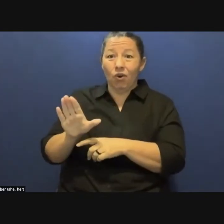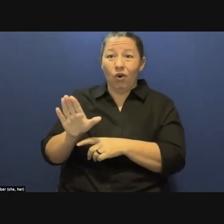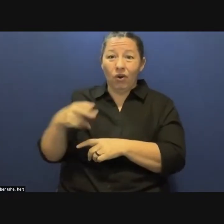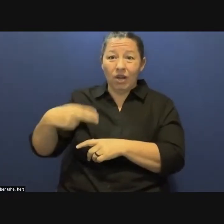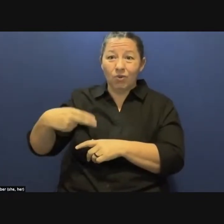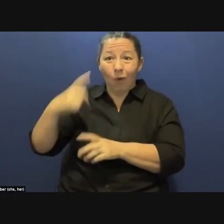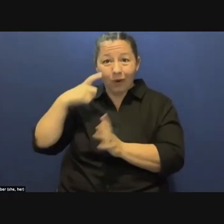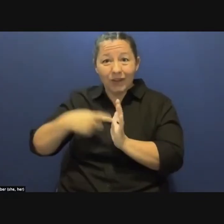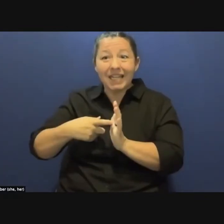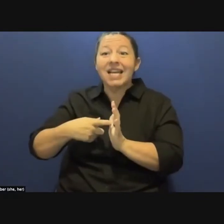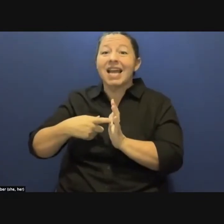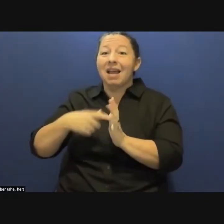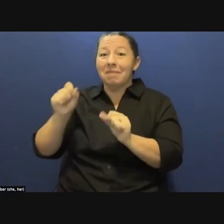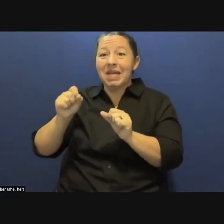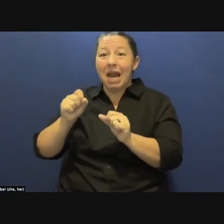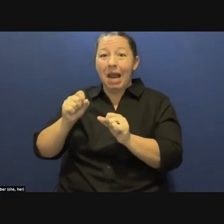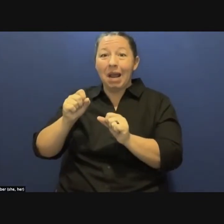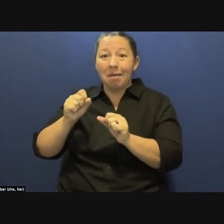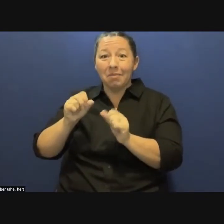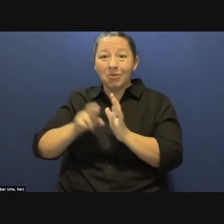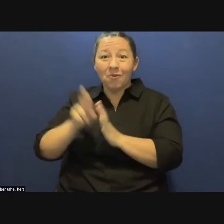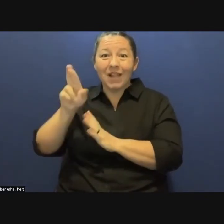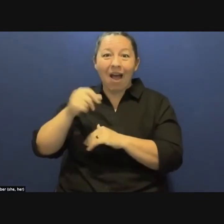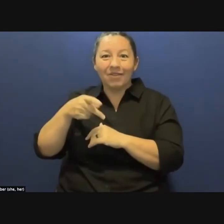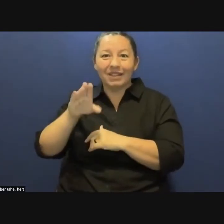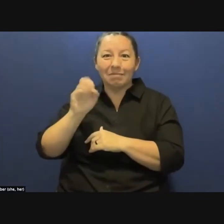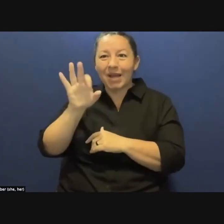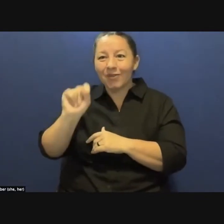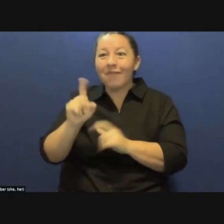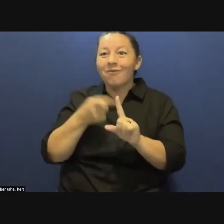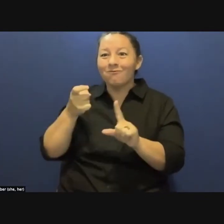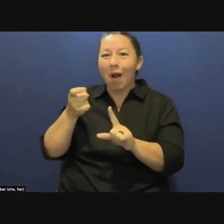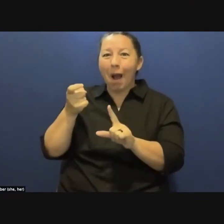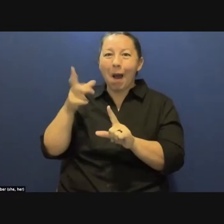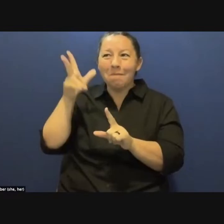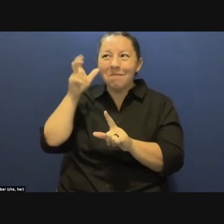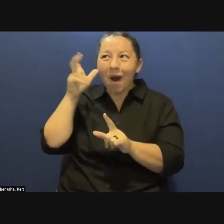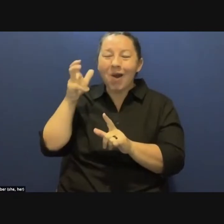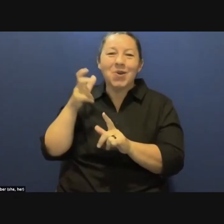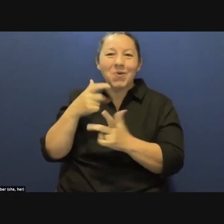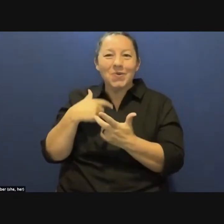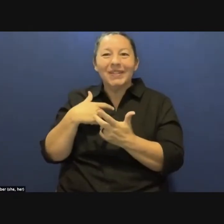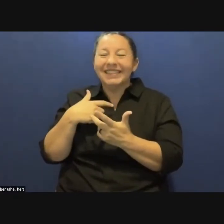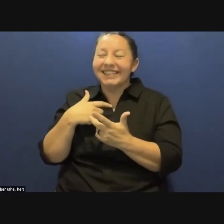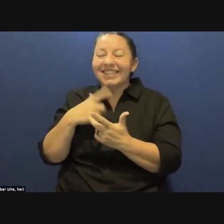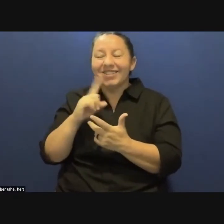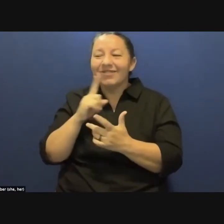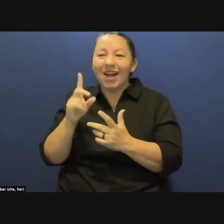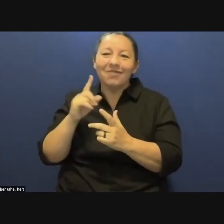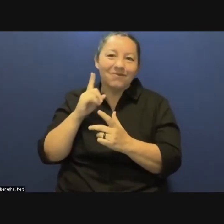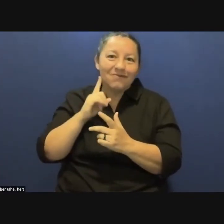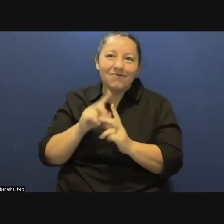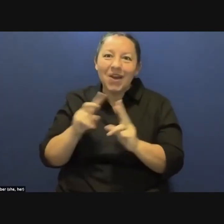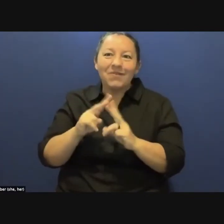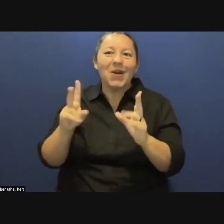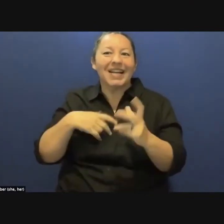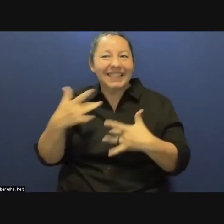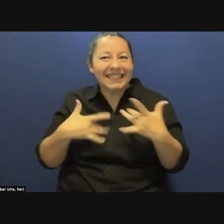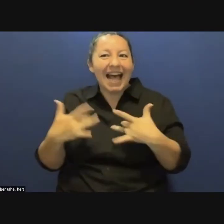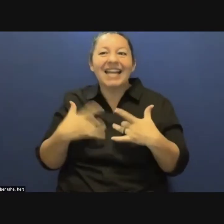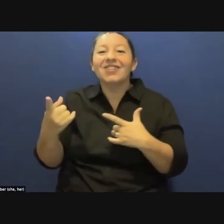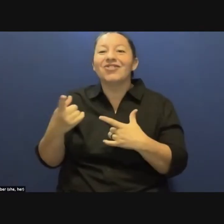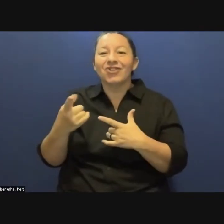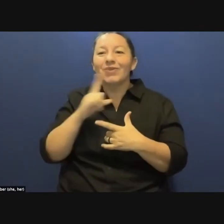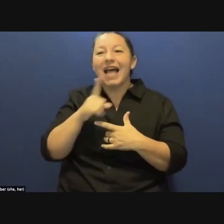this spacecraft. And from the audio that I heard, she was very excited indeed. She, of course, was a member of